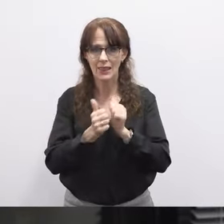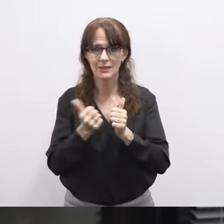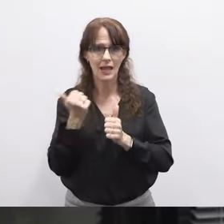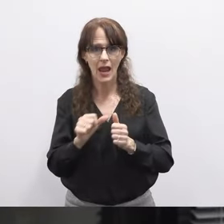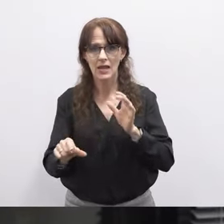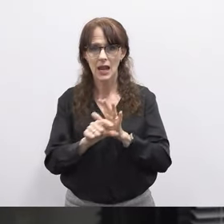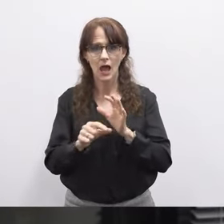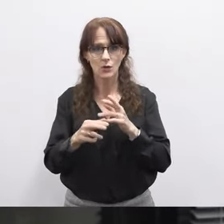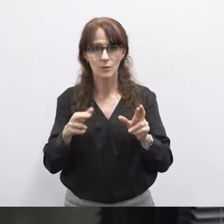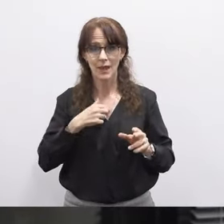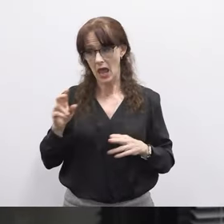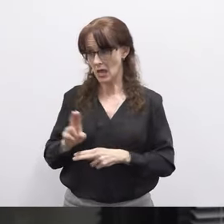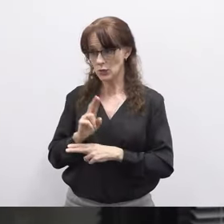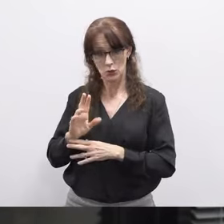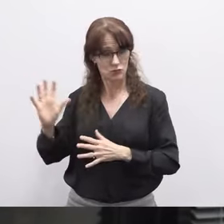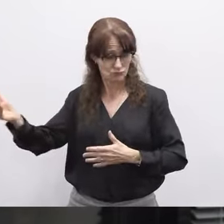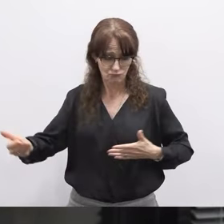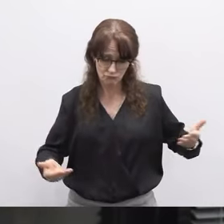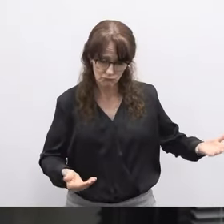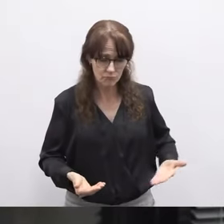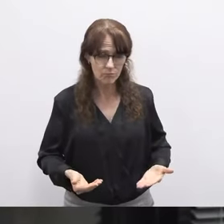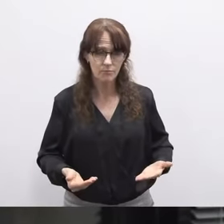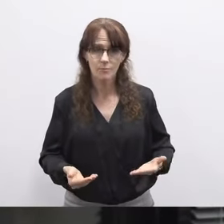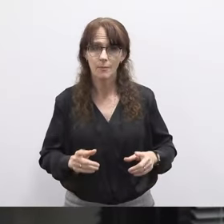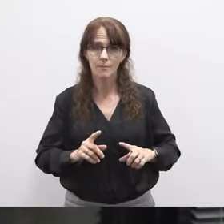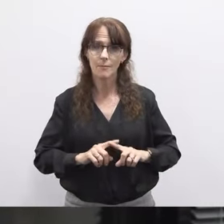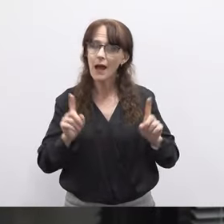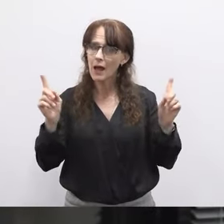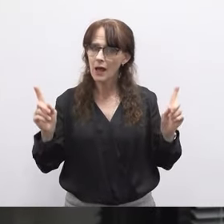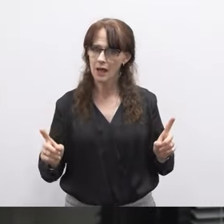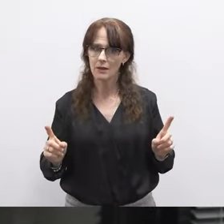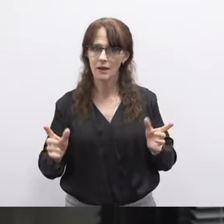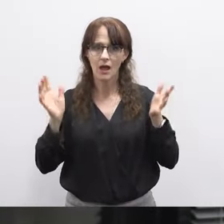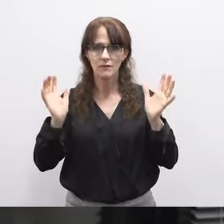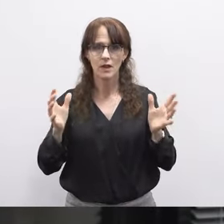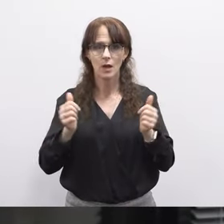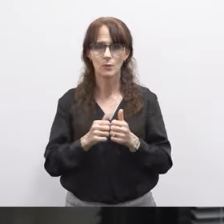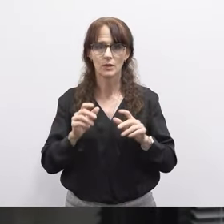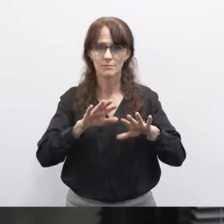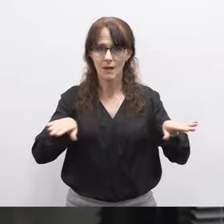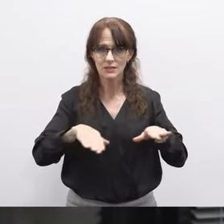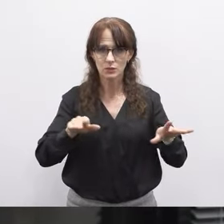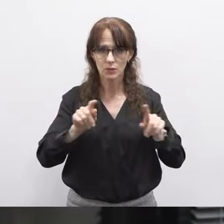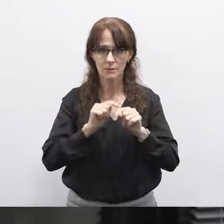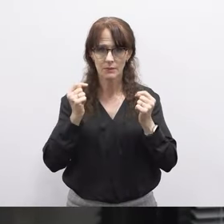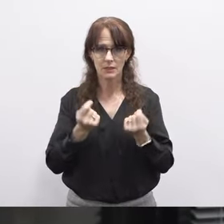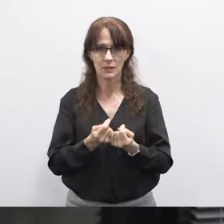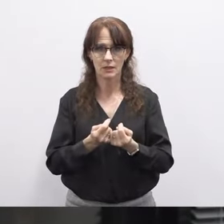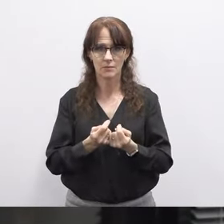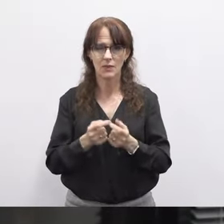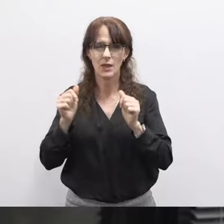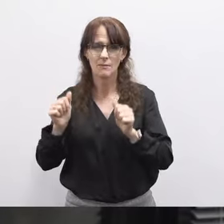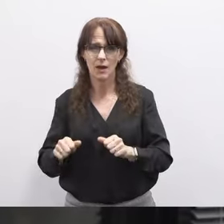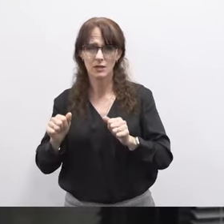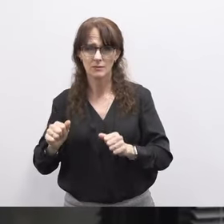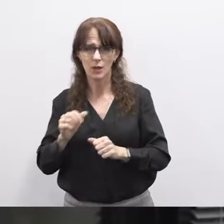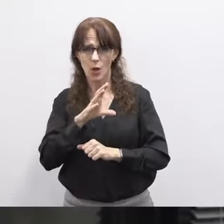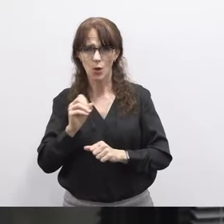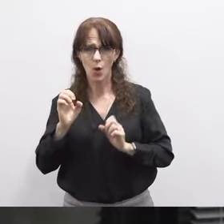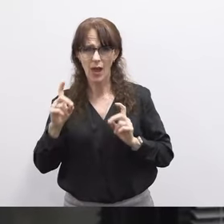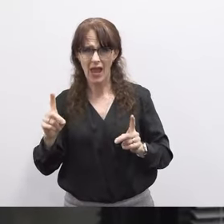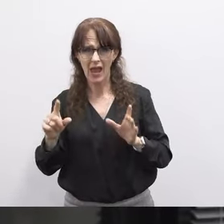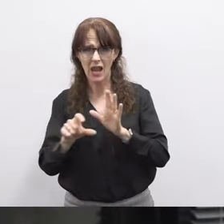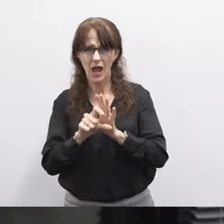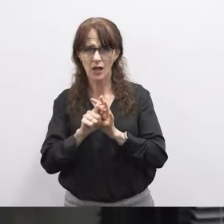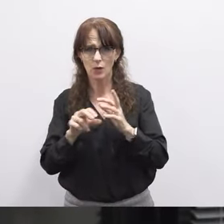locker room that I use. With that being said, I have spoken to my swim team about the possibility of a co-ed locker room,